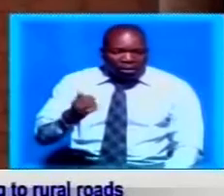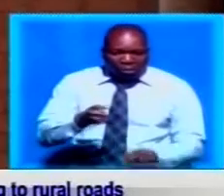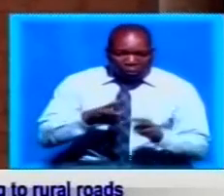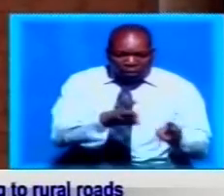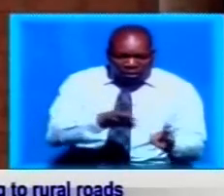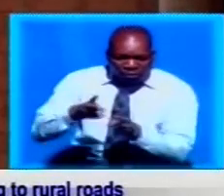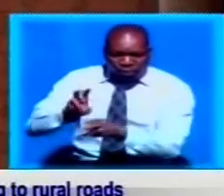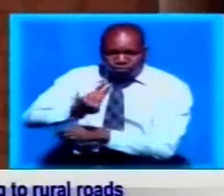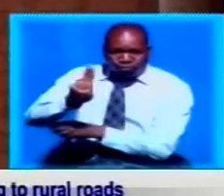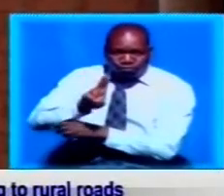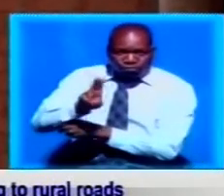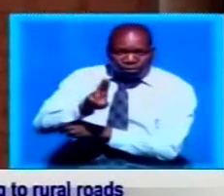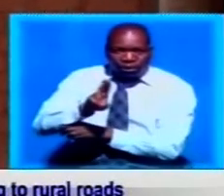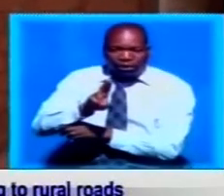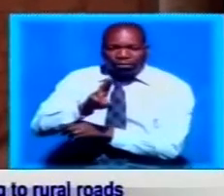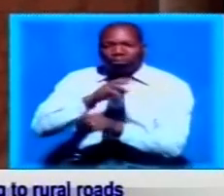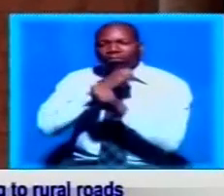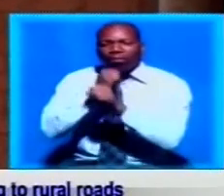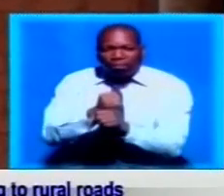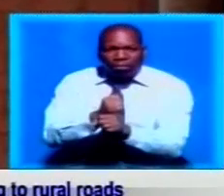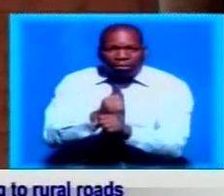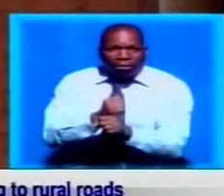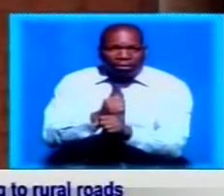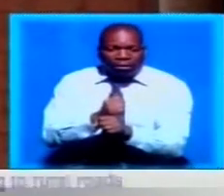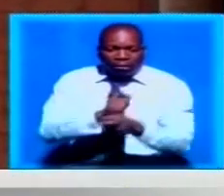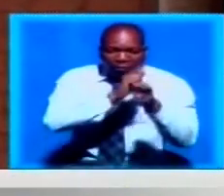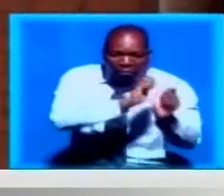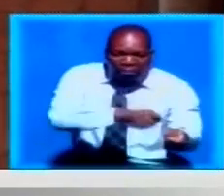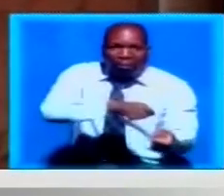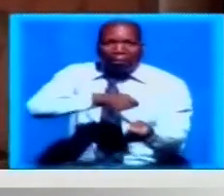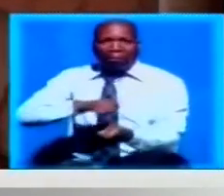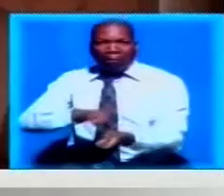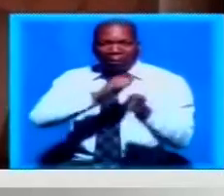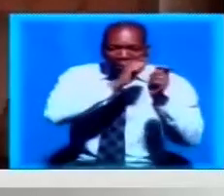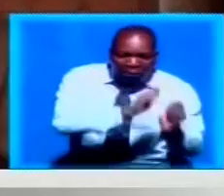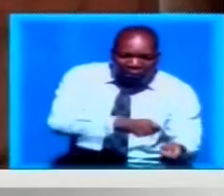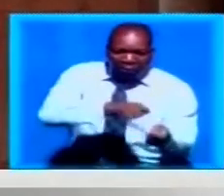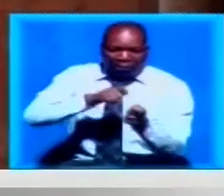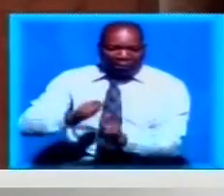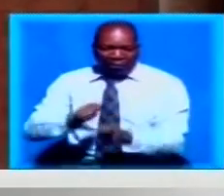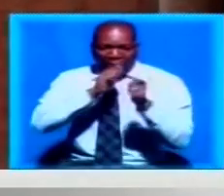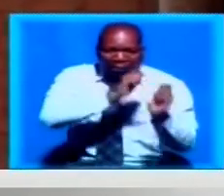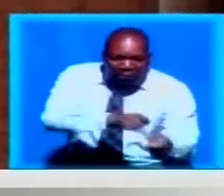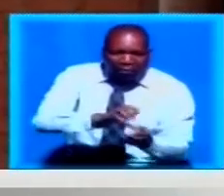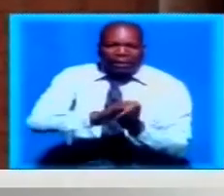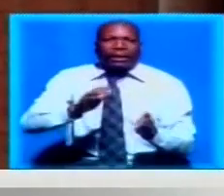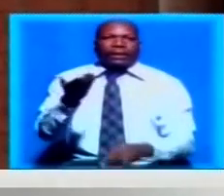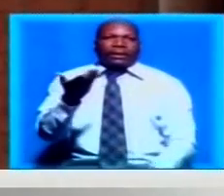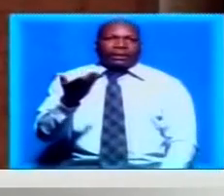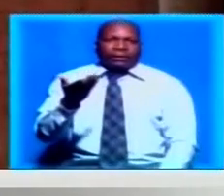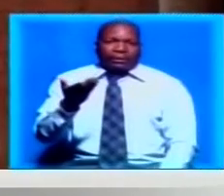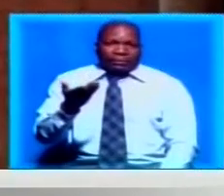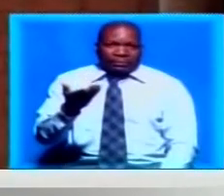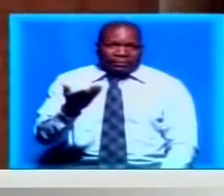of cultivating, using a hoe, and with a hoe you can't do much. To